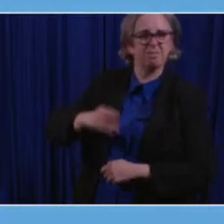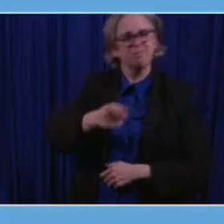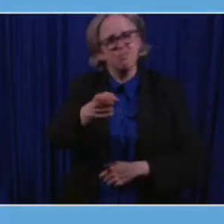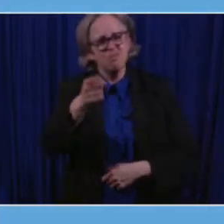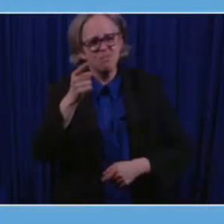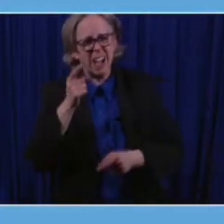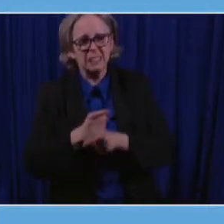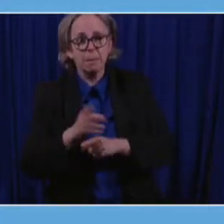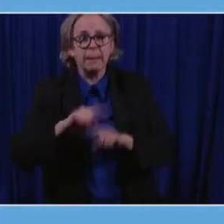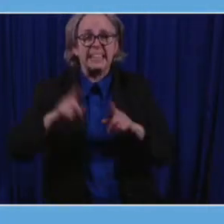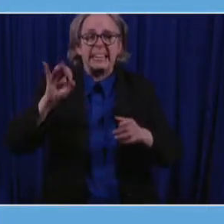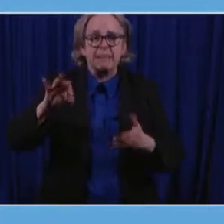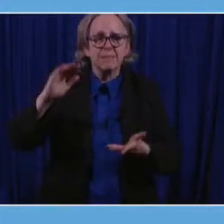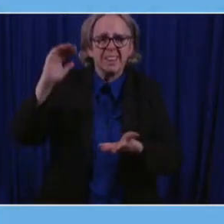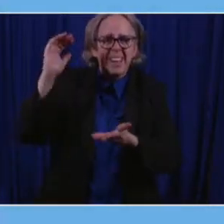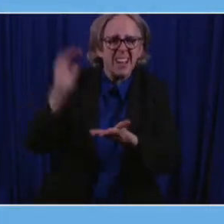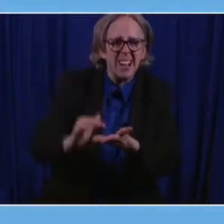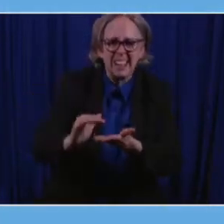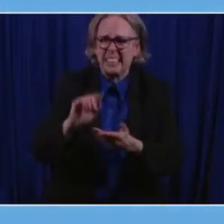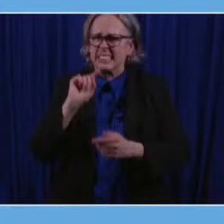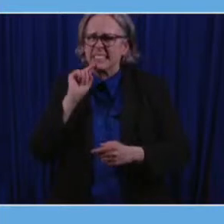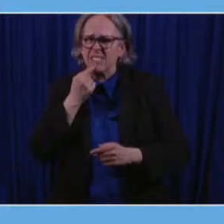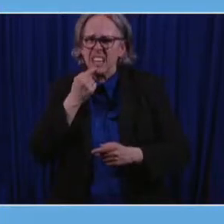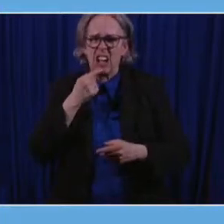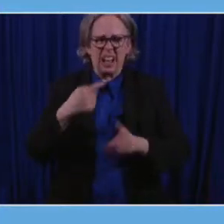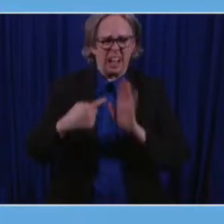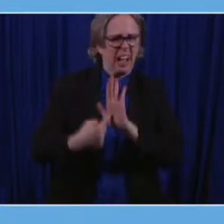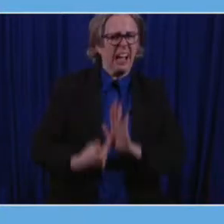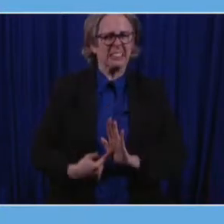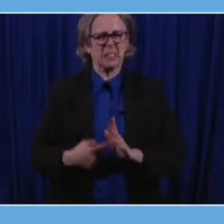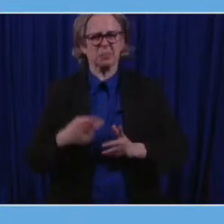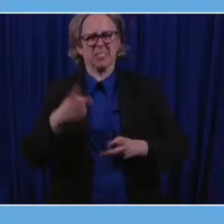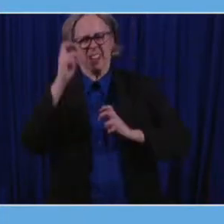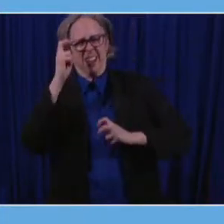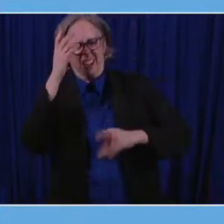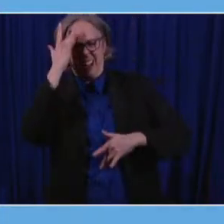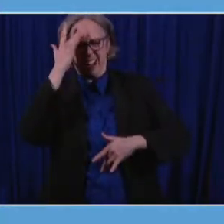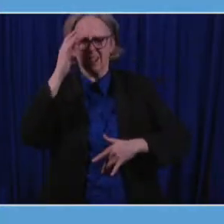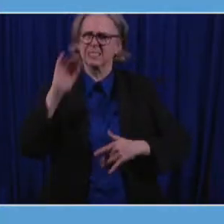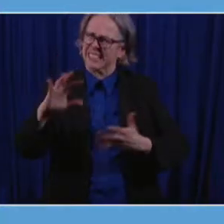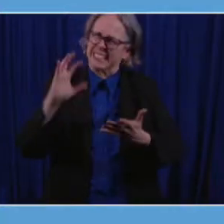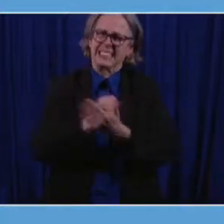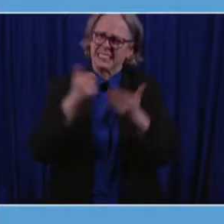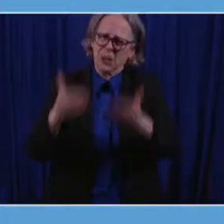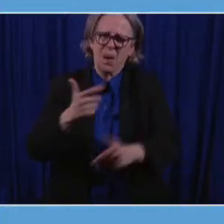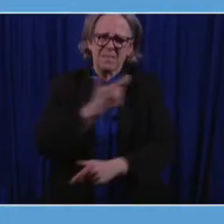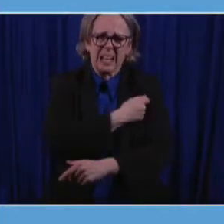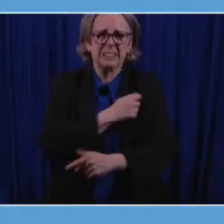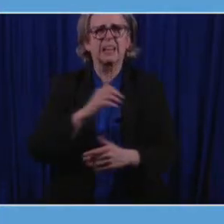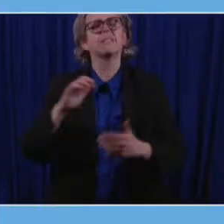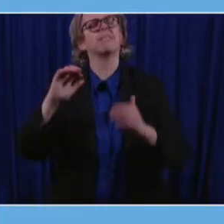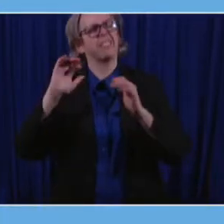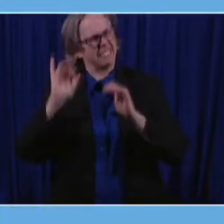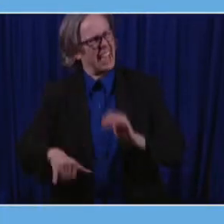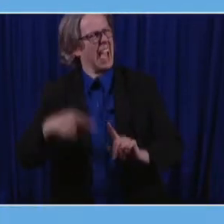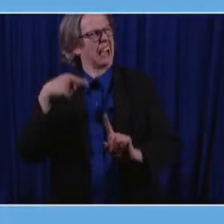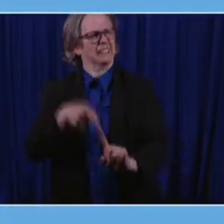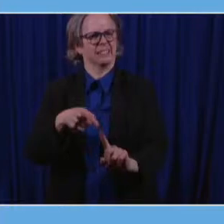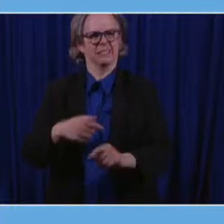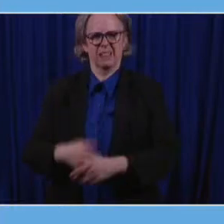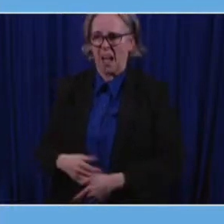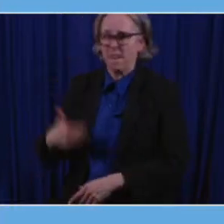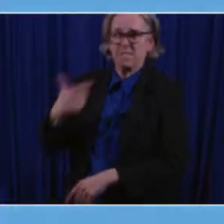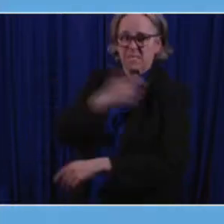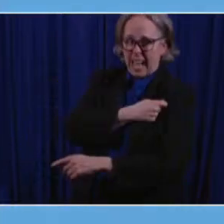symptoms and to prevent death, we should do it as quickly as possible. And all of these vaccines will do that. The vaccines are safe, tested,